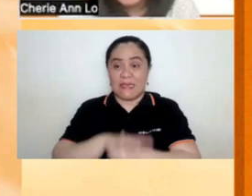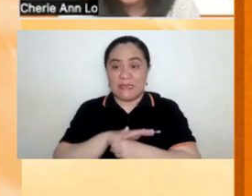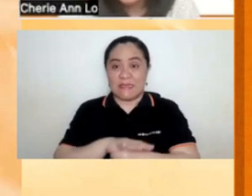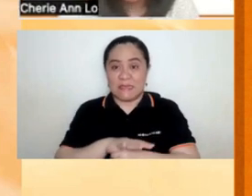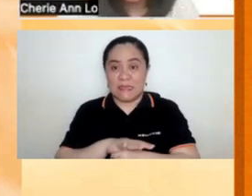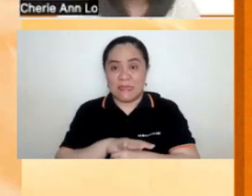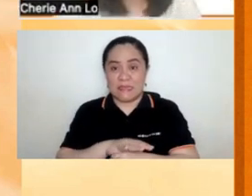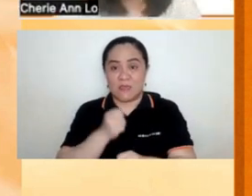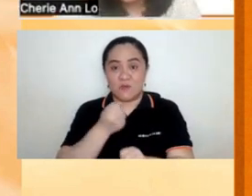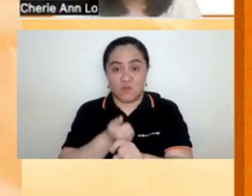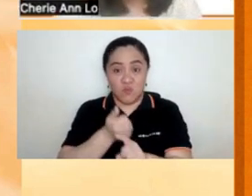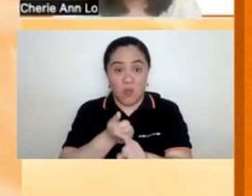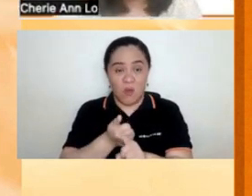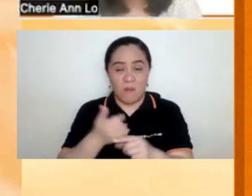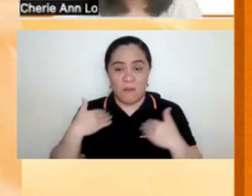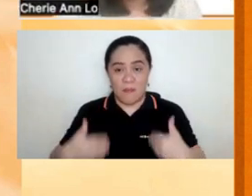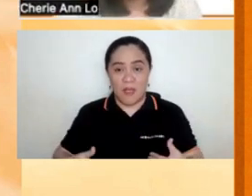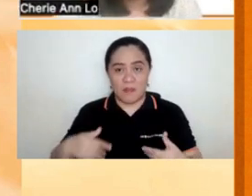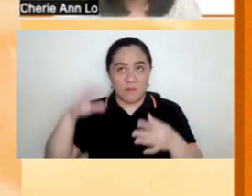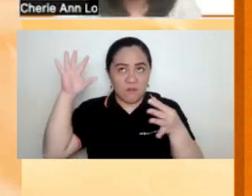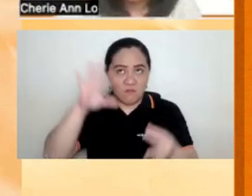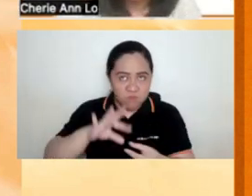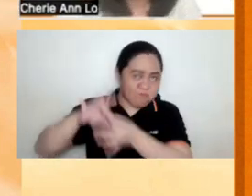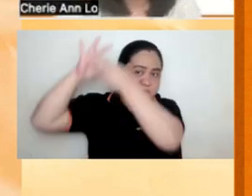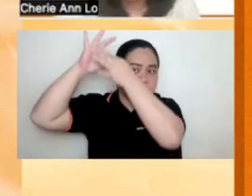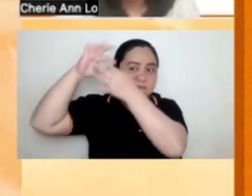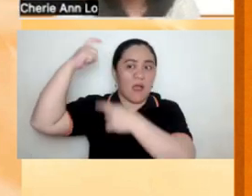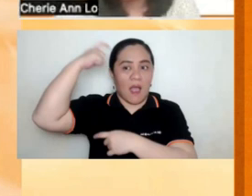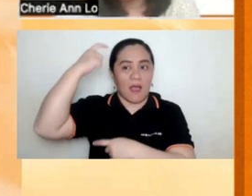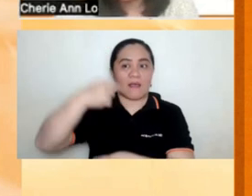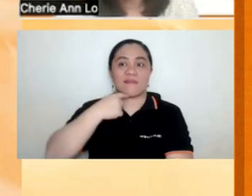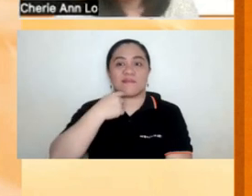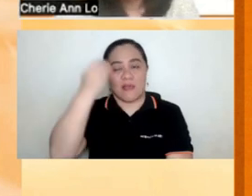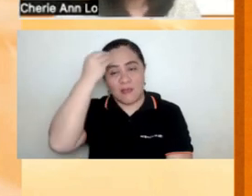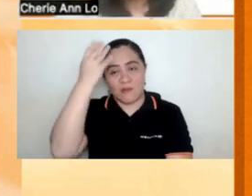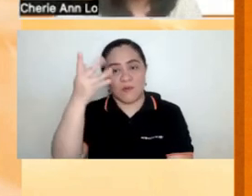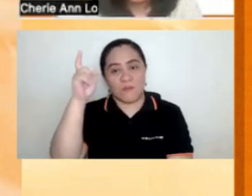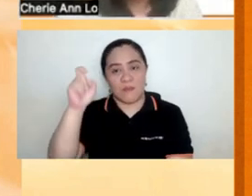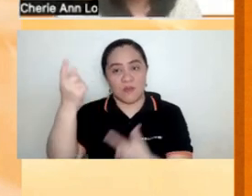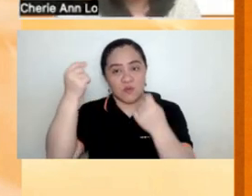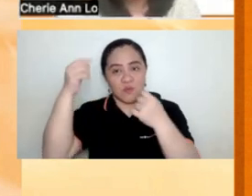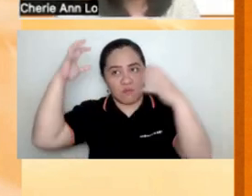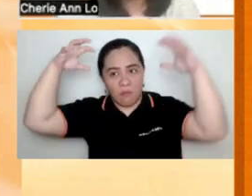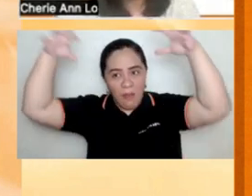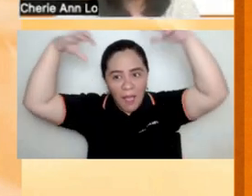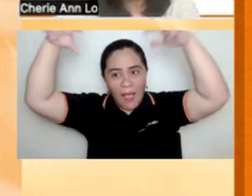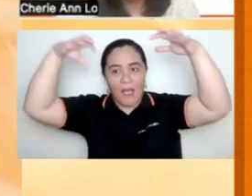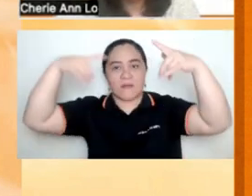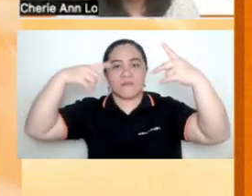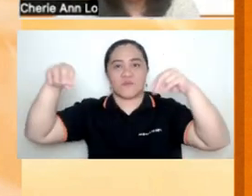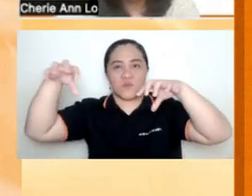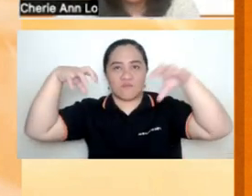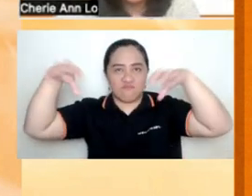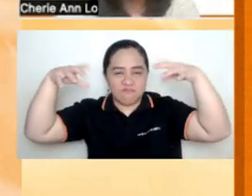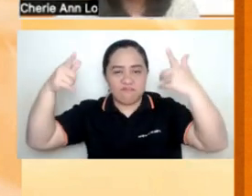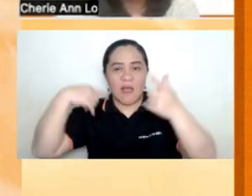to the feeling brain to increase the activation, right? And then the anxiety will build up. So sometimes, di ba, people